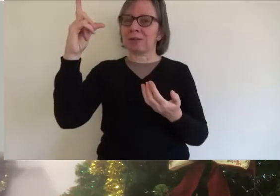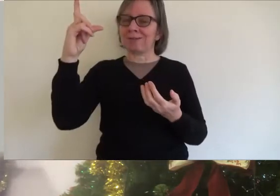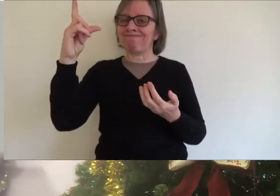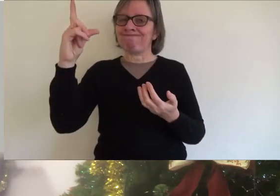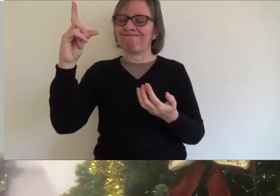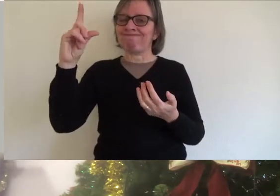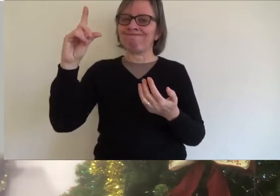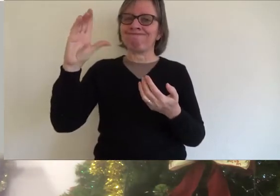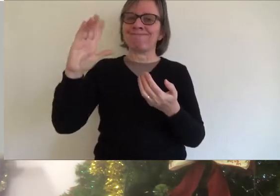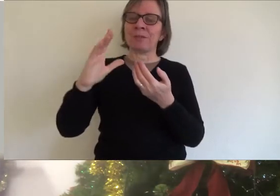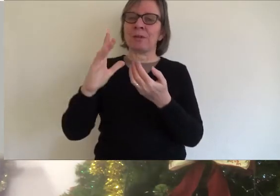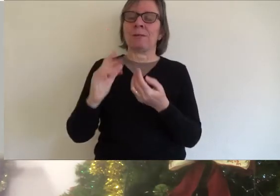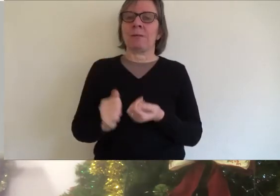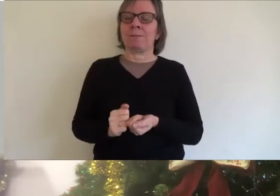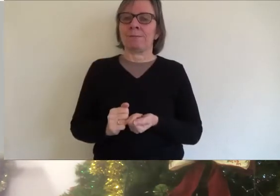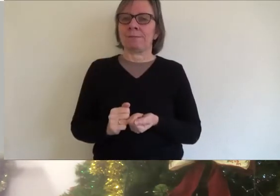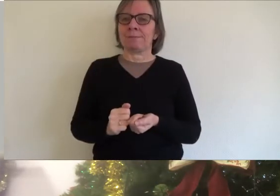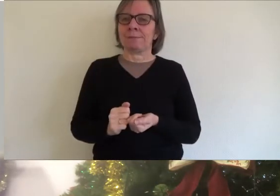who reached out to them.